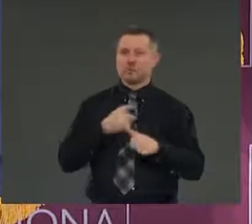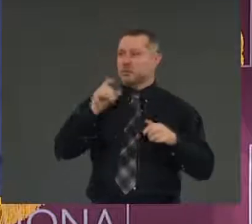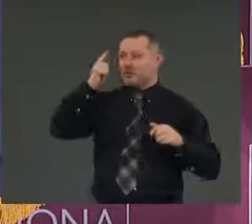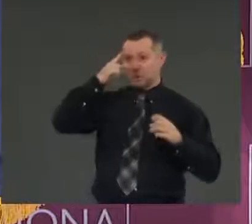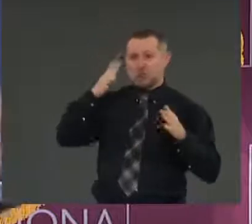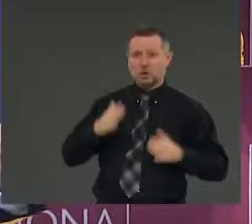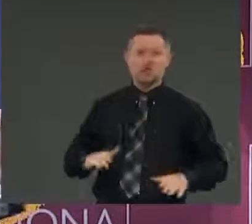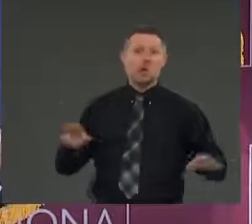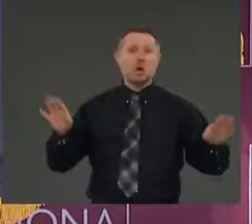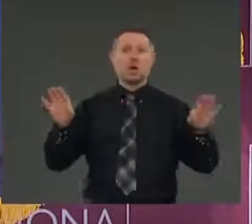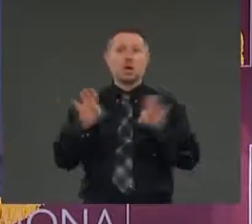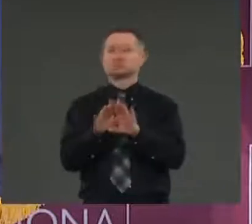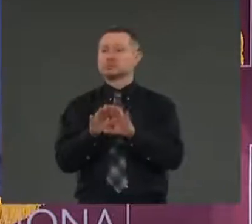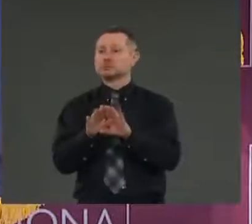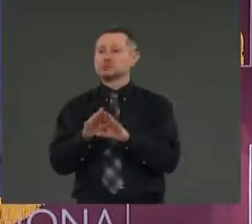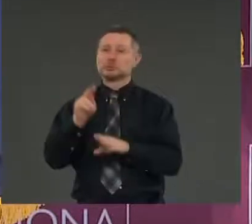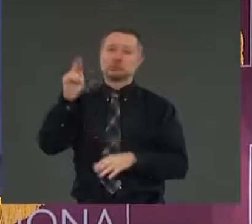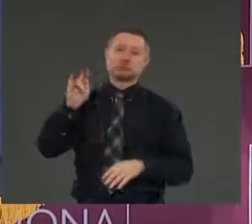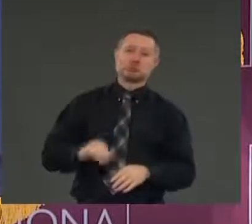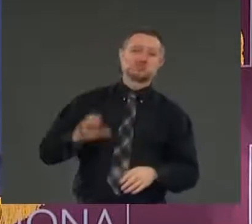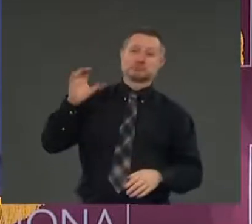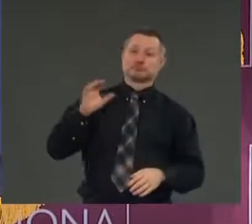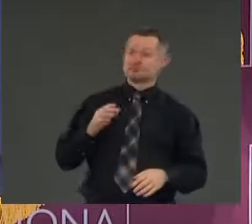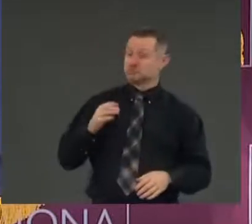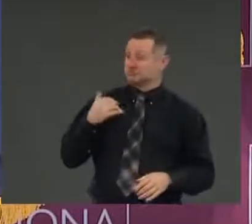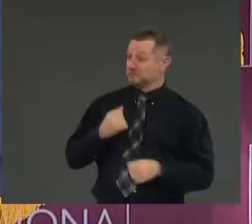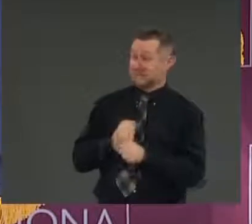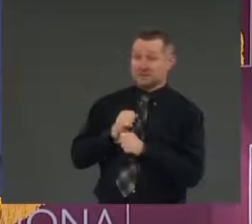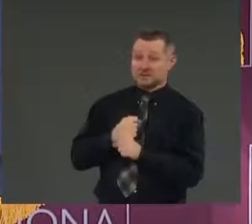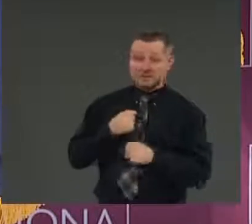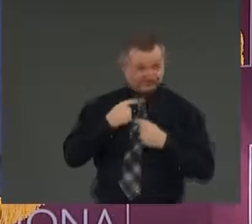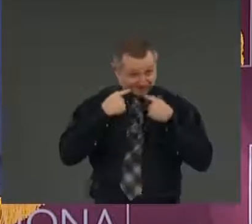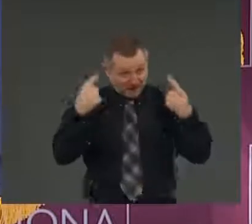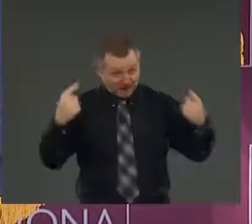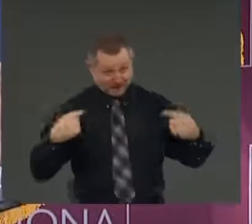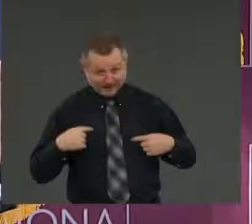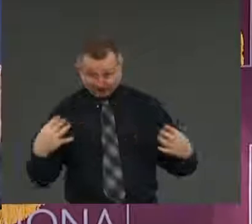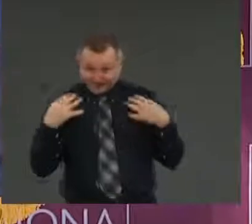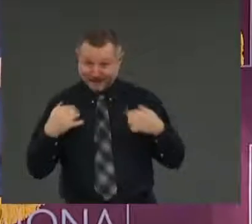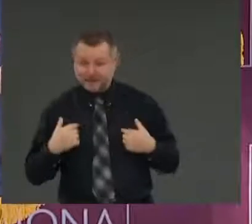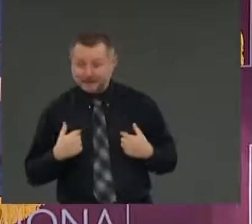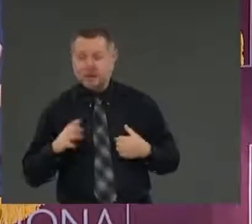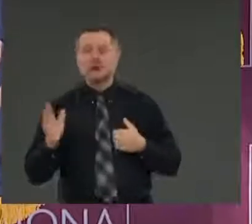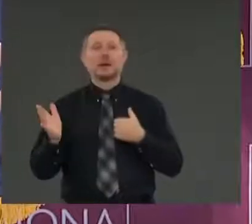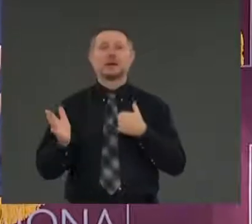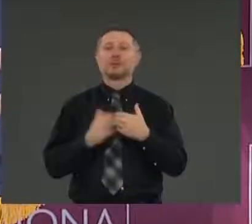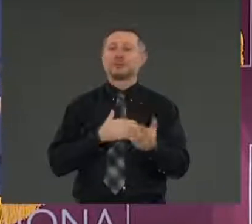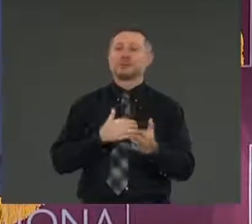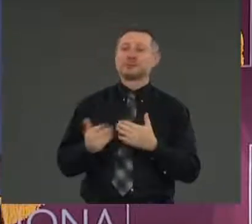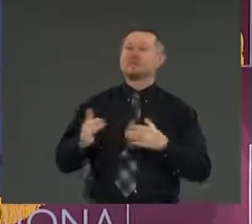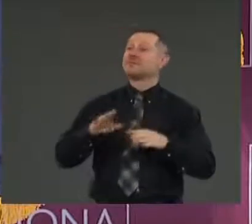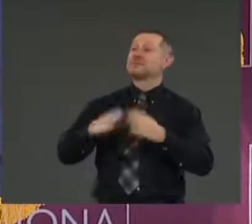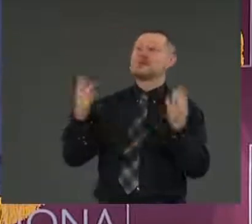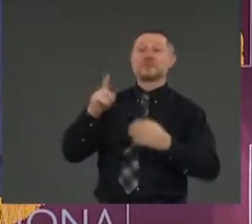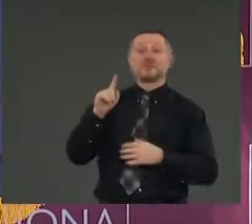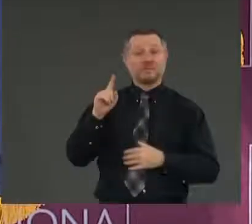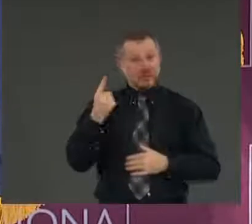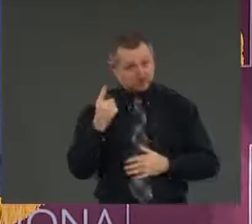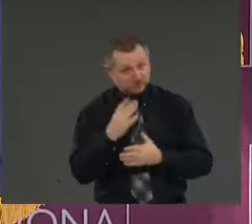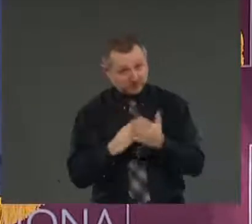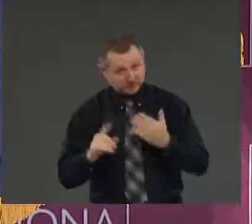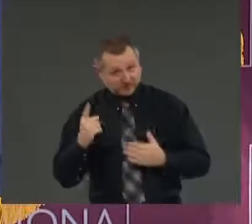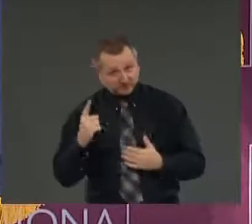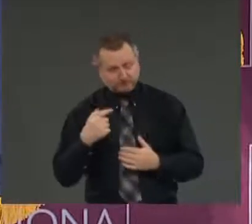to close down New York City. So reopening phase 1, that's all. Now, phase 1